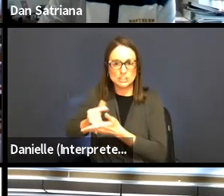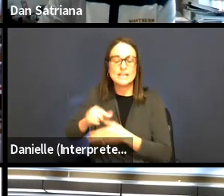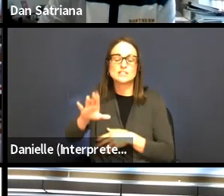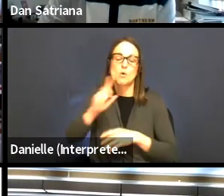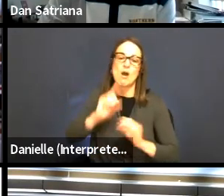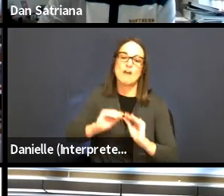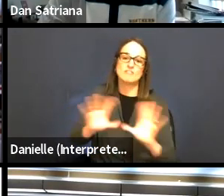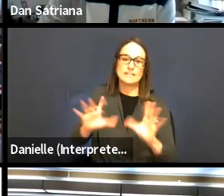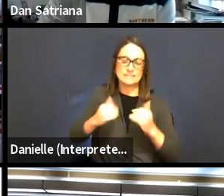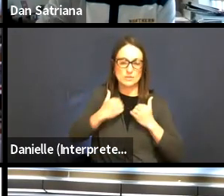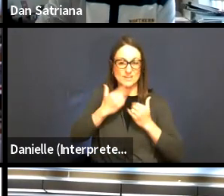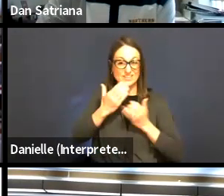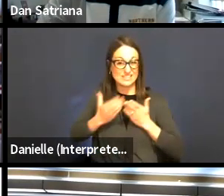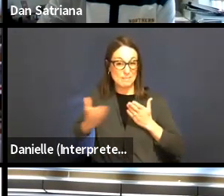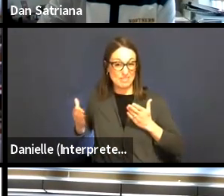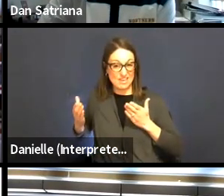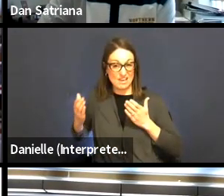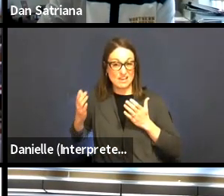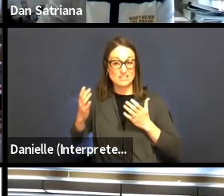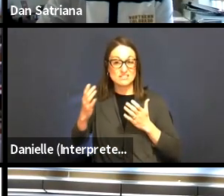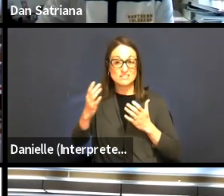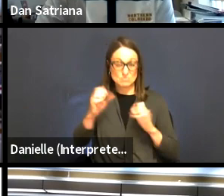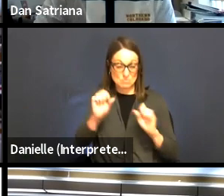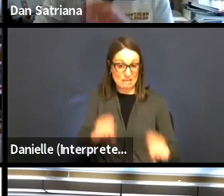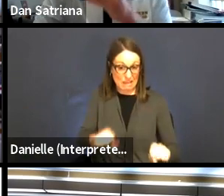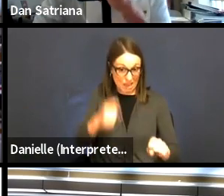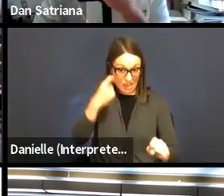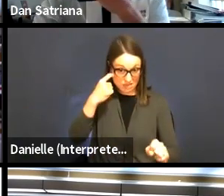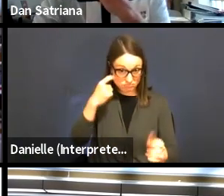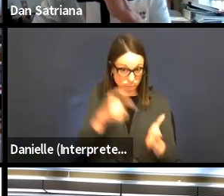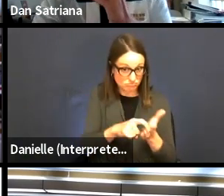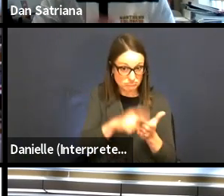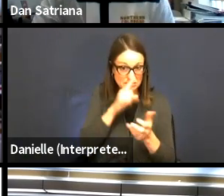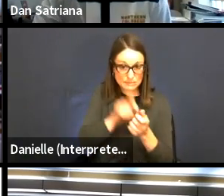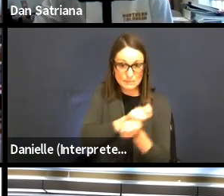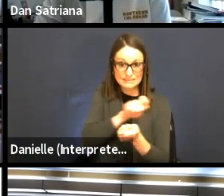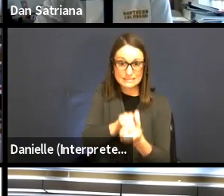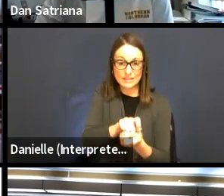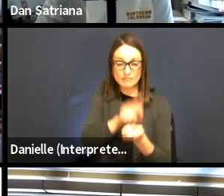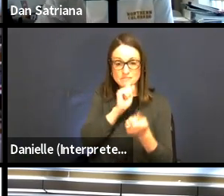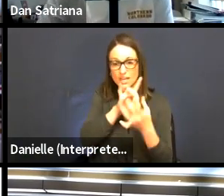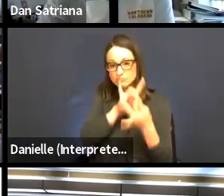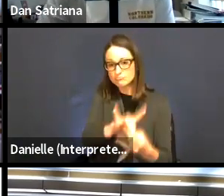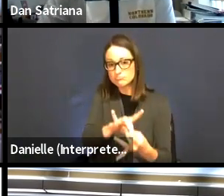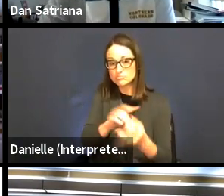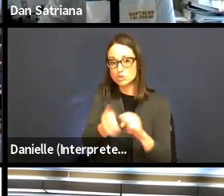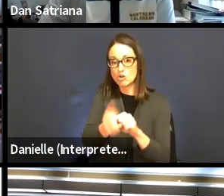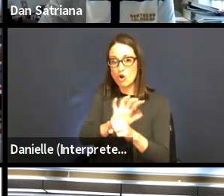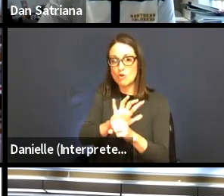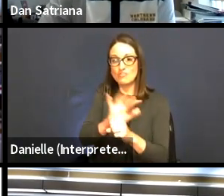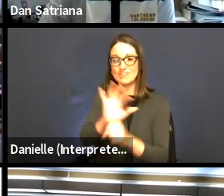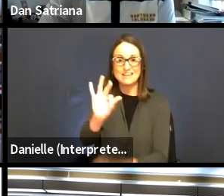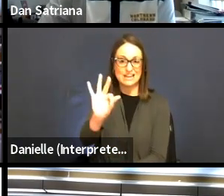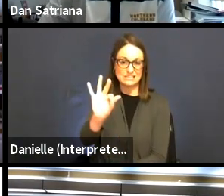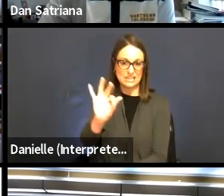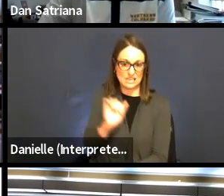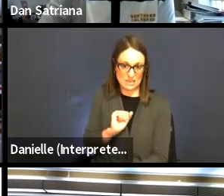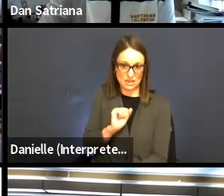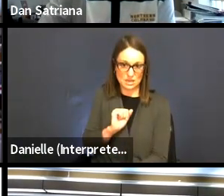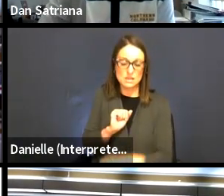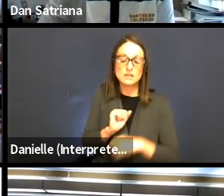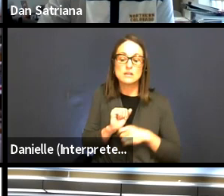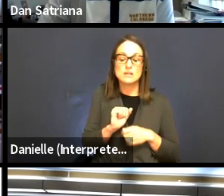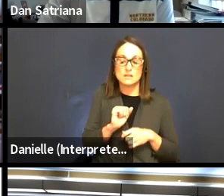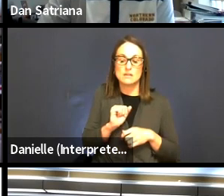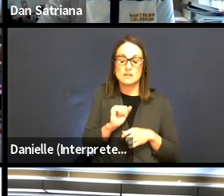some things that we can identify as specifically related to COVID-19. As we